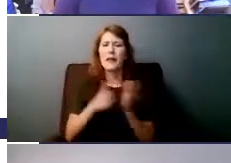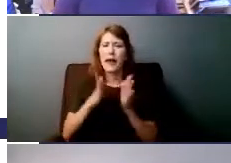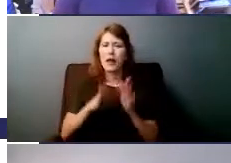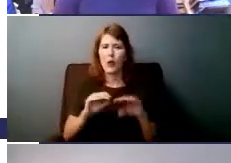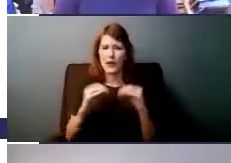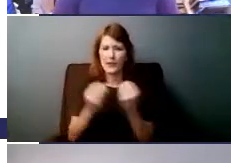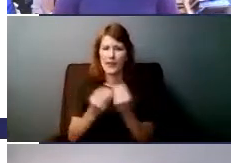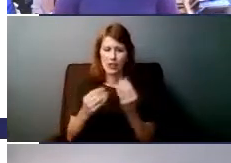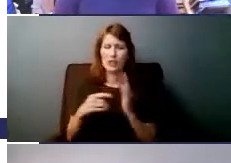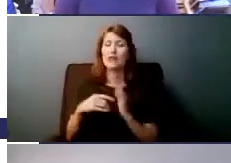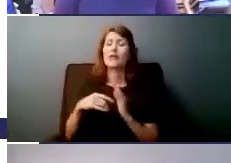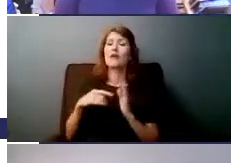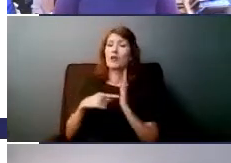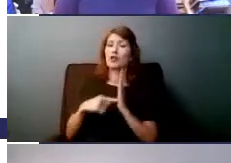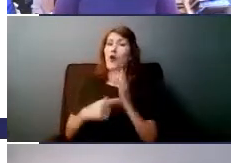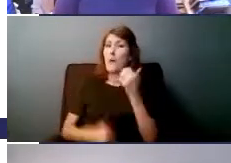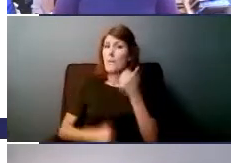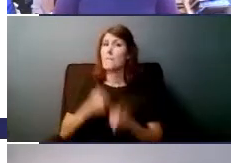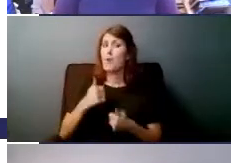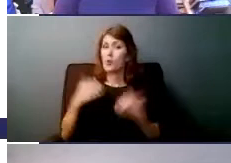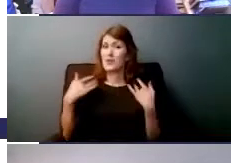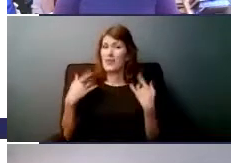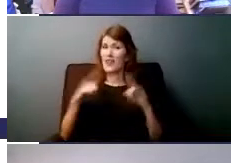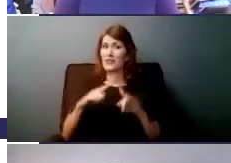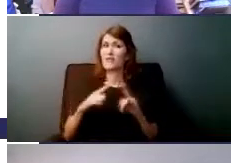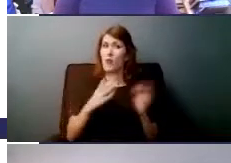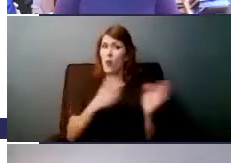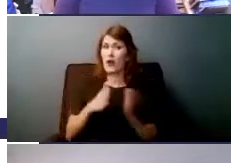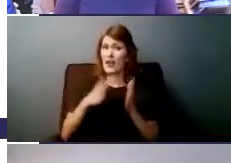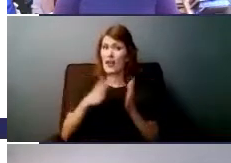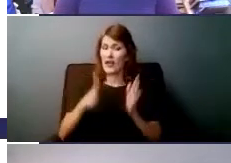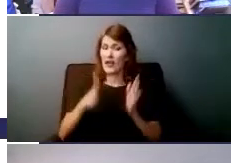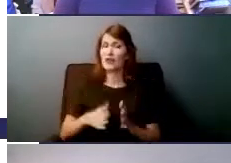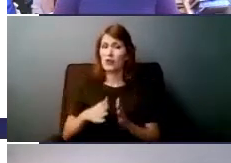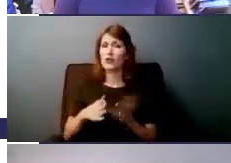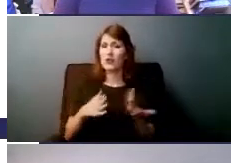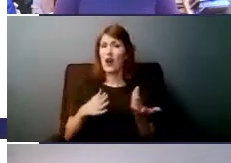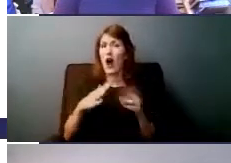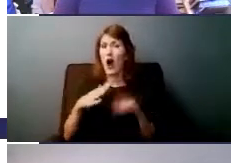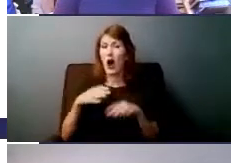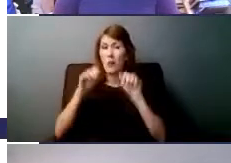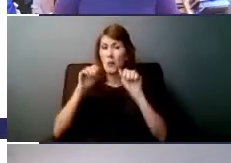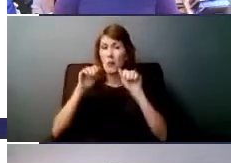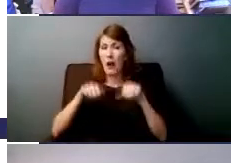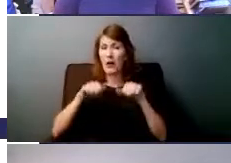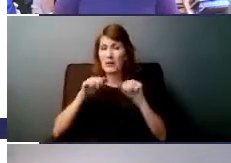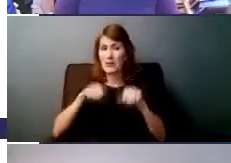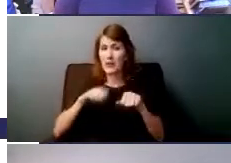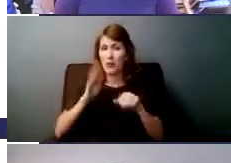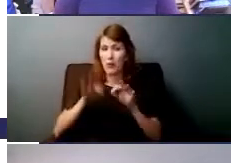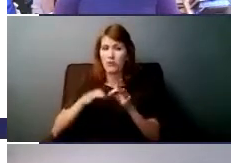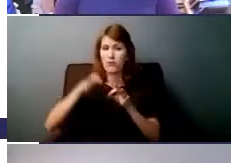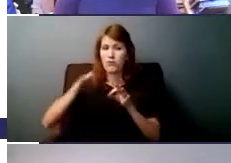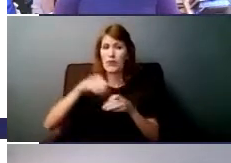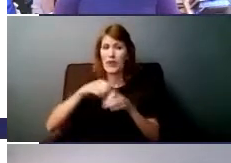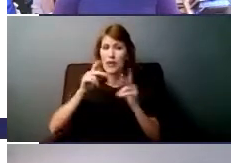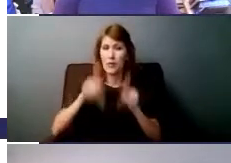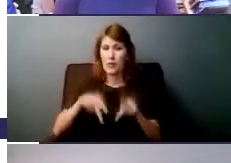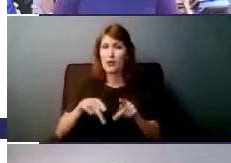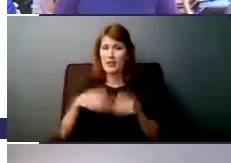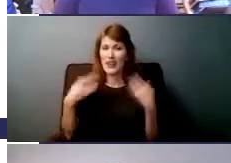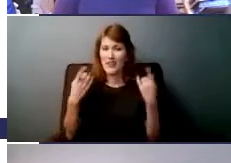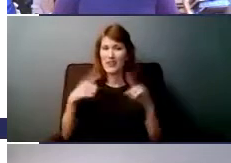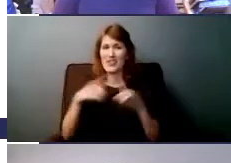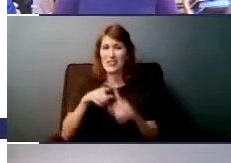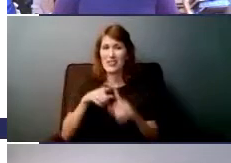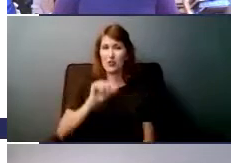that a vast majority of event organizers are also looking at potentially pushing their in-person events until 2022. And